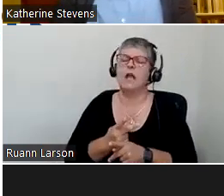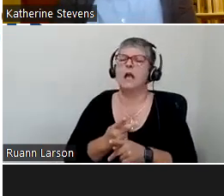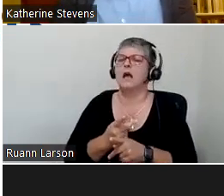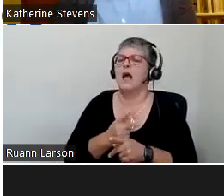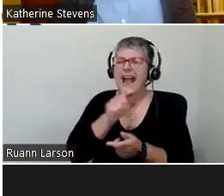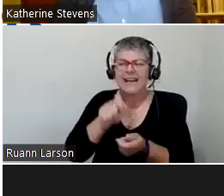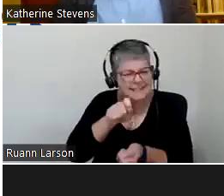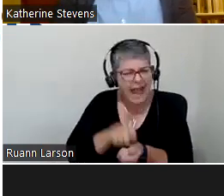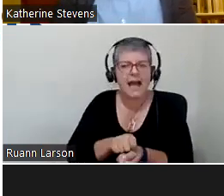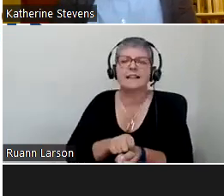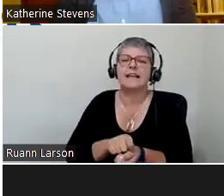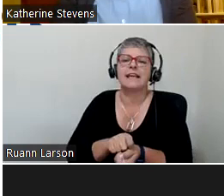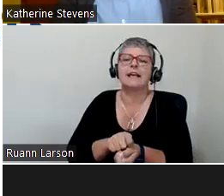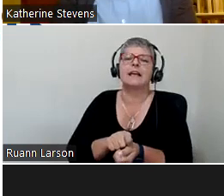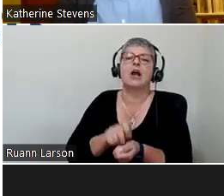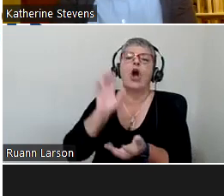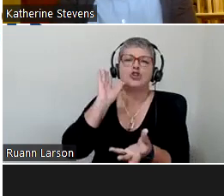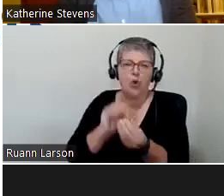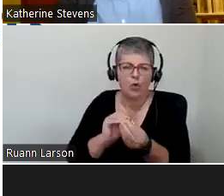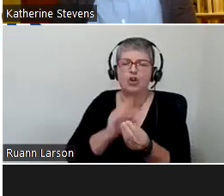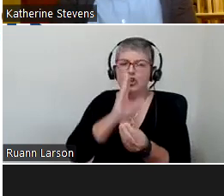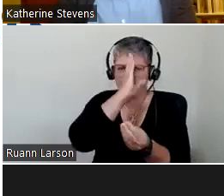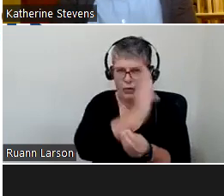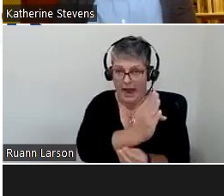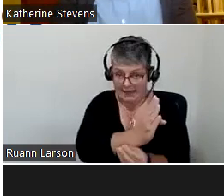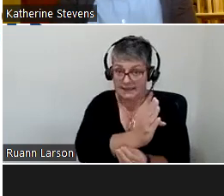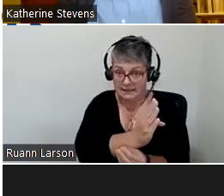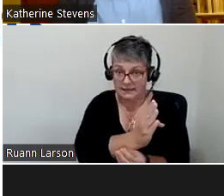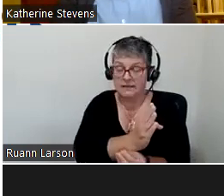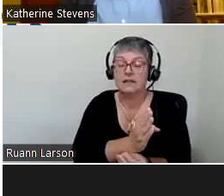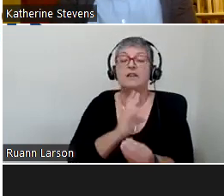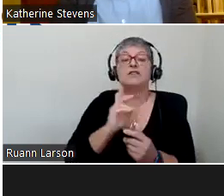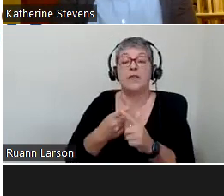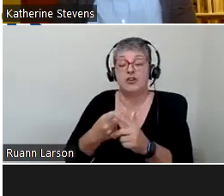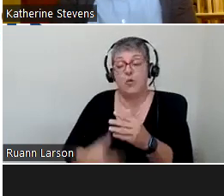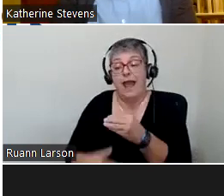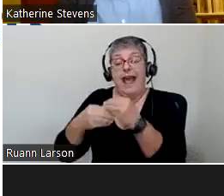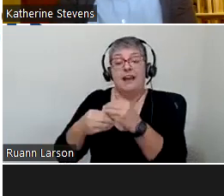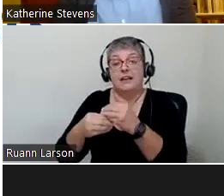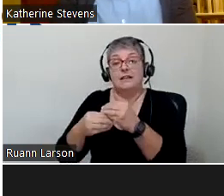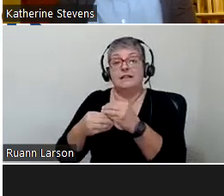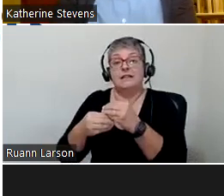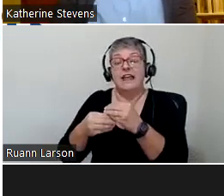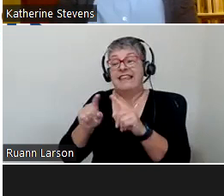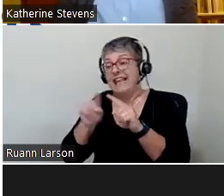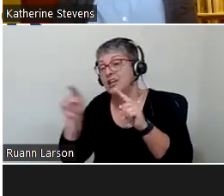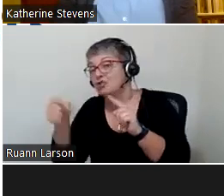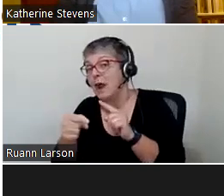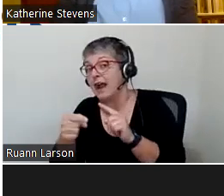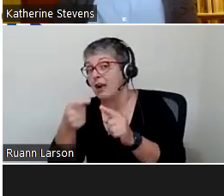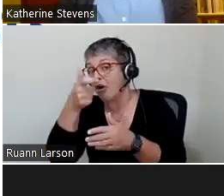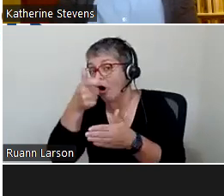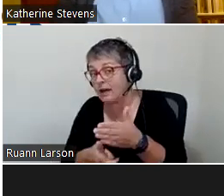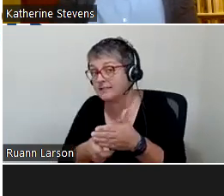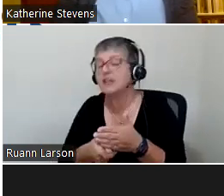the total direct costs needs to be, such that when you add the indirect costs, you get $20,000. And